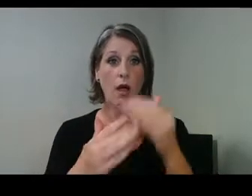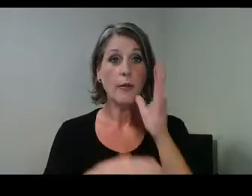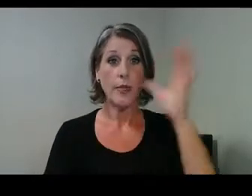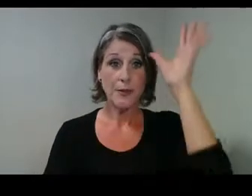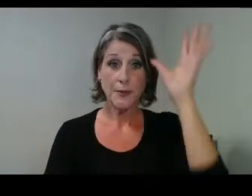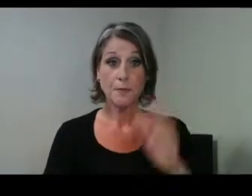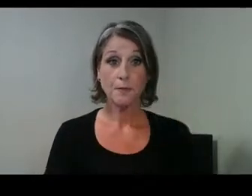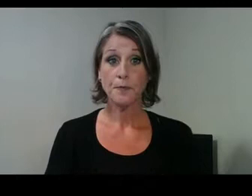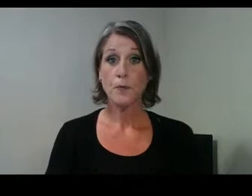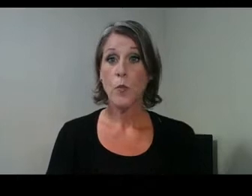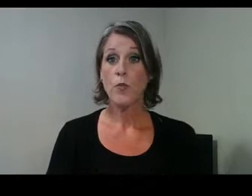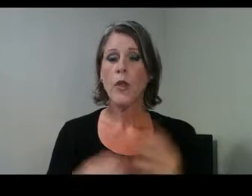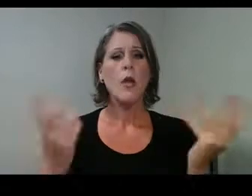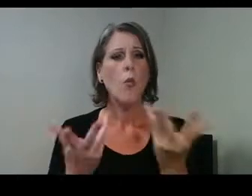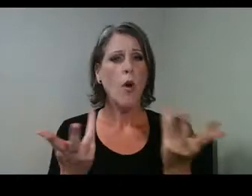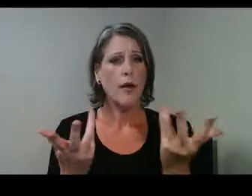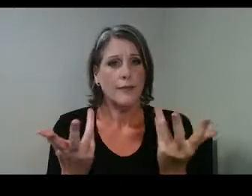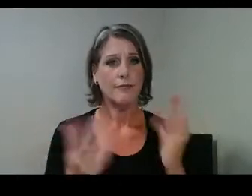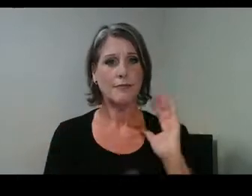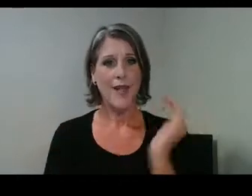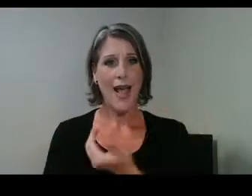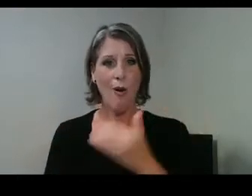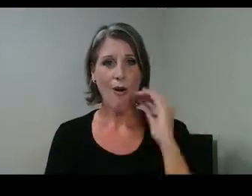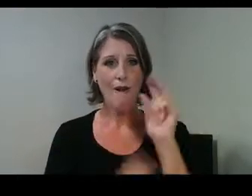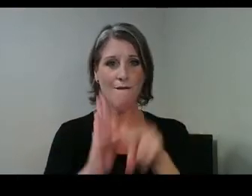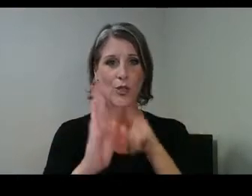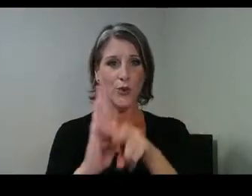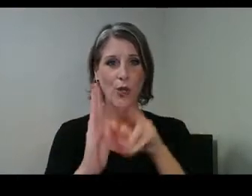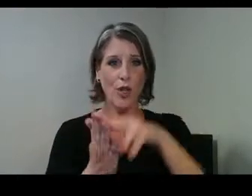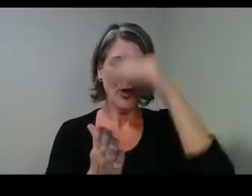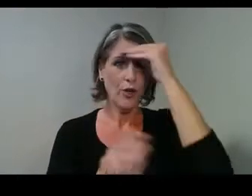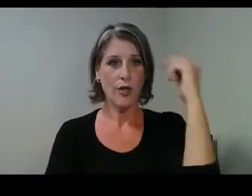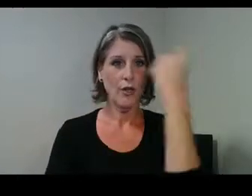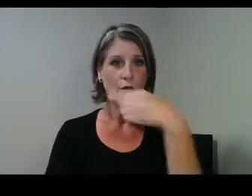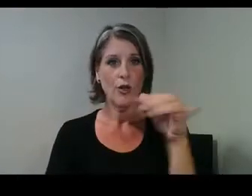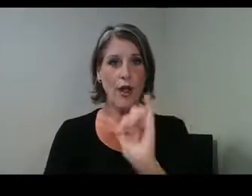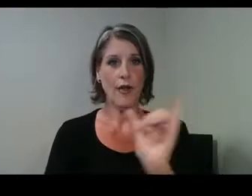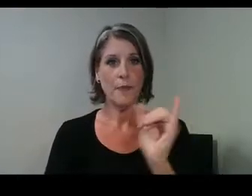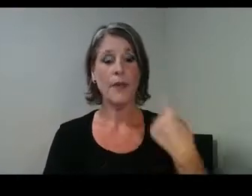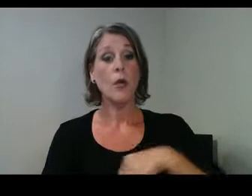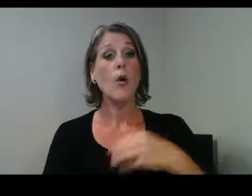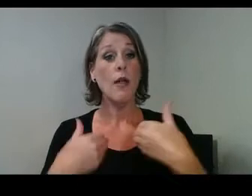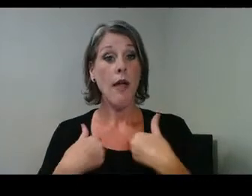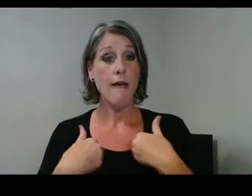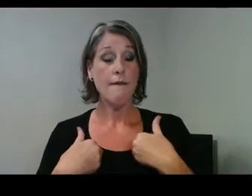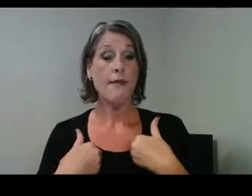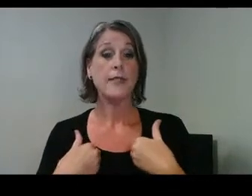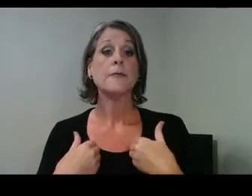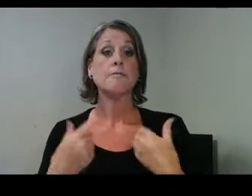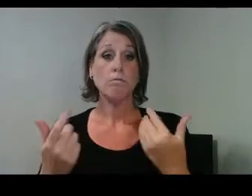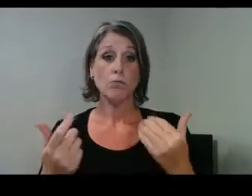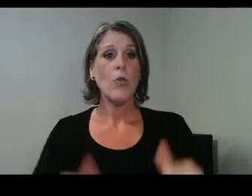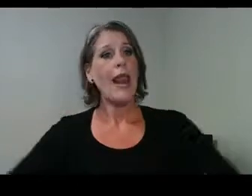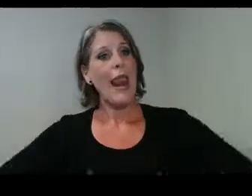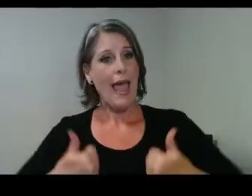So what will our virtual learning look like? We will have live synchronous learning, which includes a mini lesson where